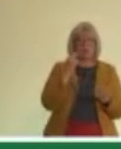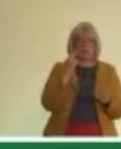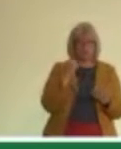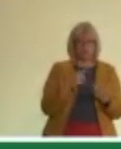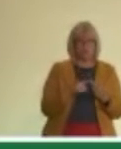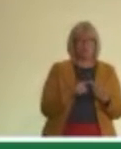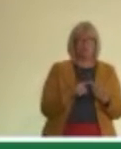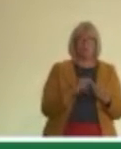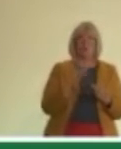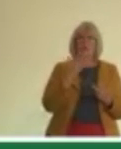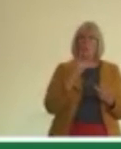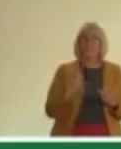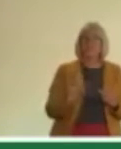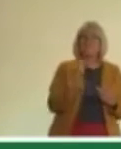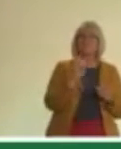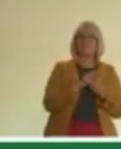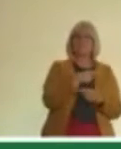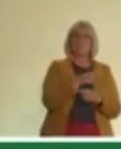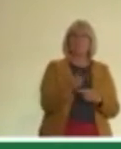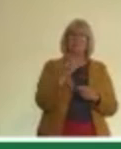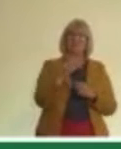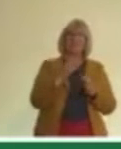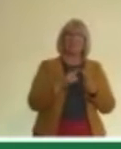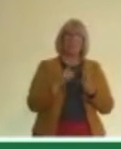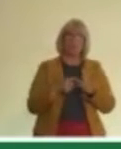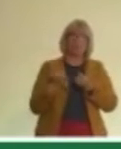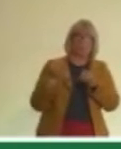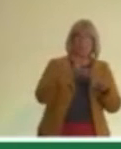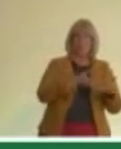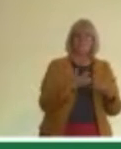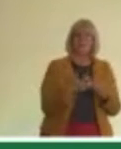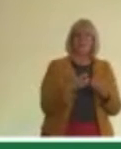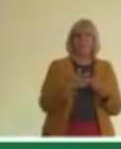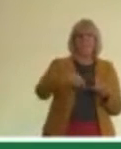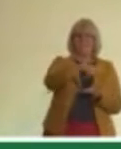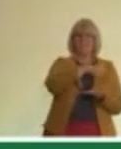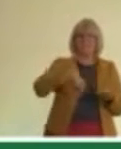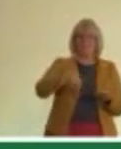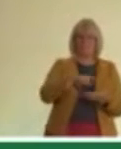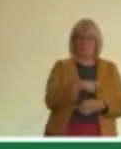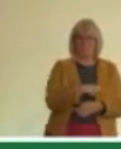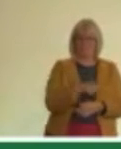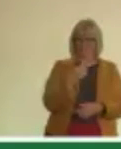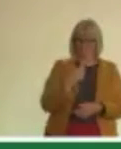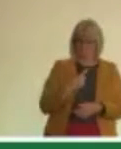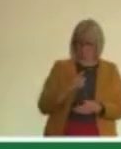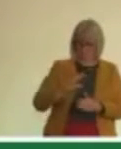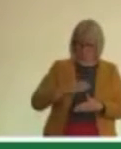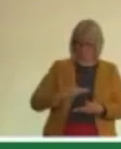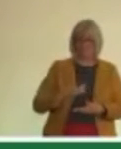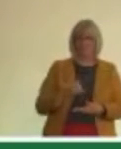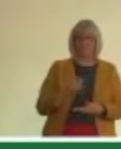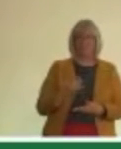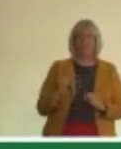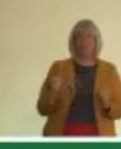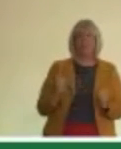with pizza for their hard work. In fact, as they said, it was cold pizza. Now, these are the people